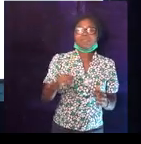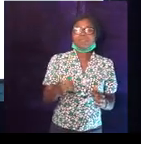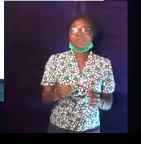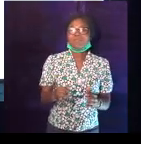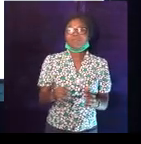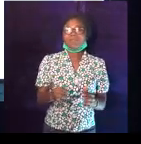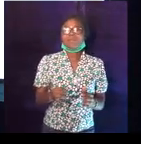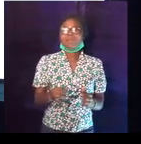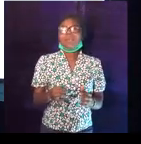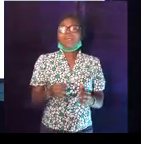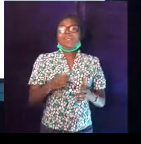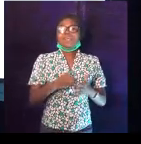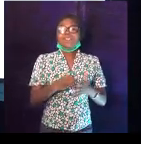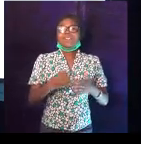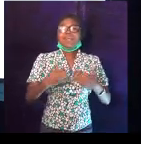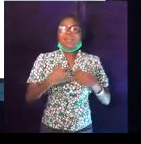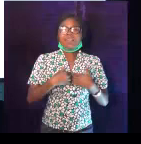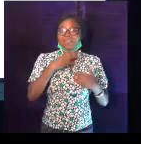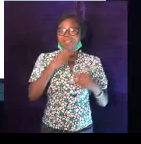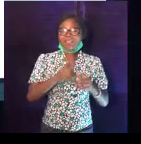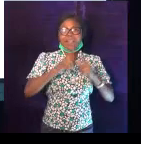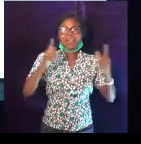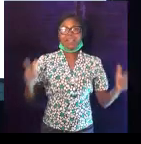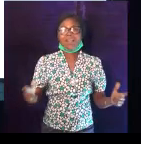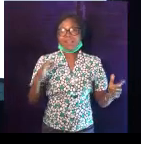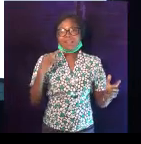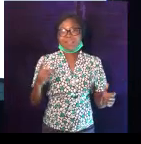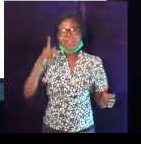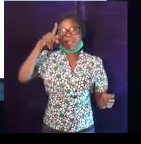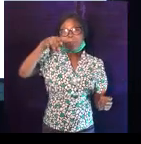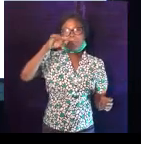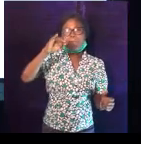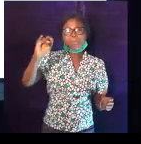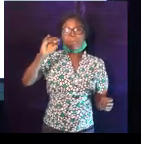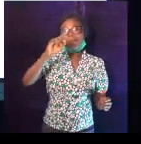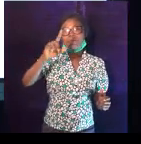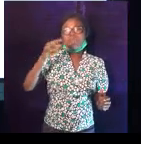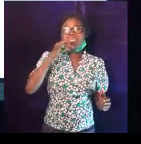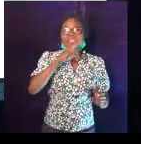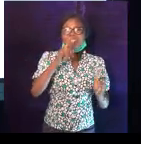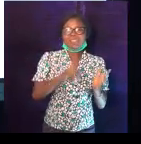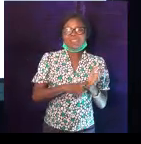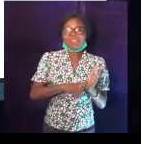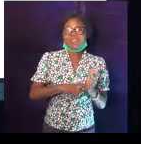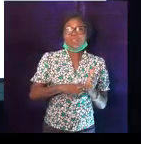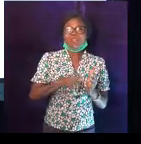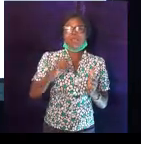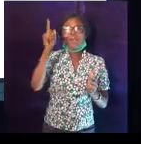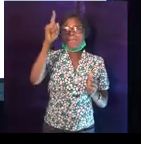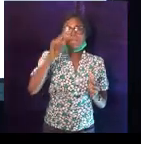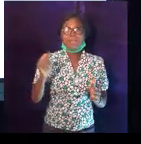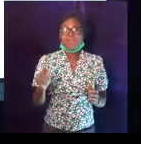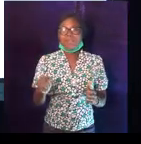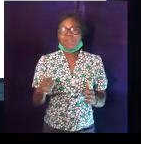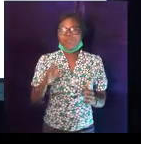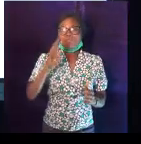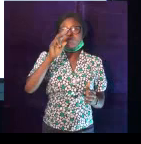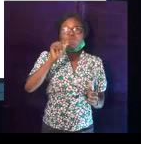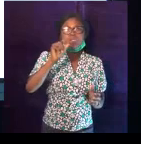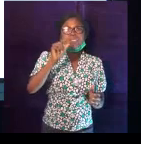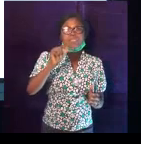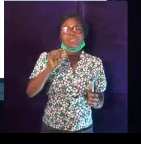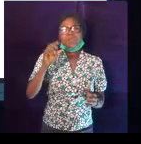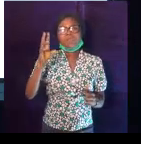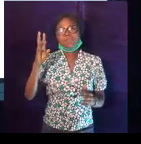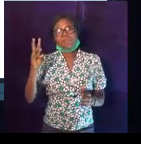as you can see, the modal blood type is type O. It has the largest piece. The numbers even help you to guess. This has 36%, this has